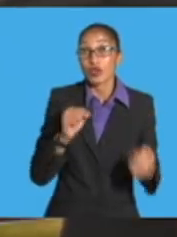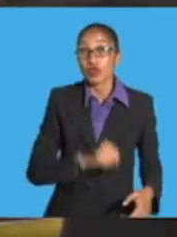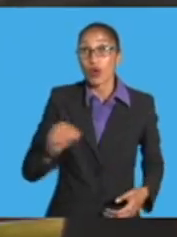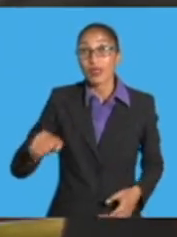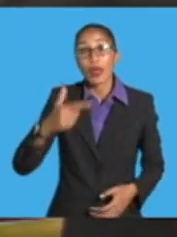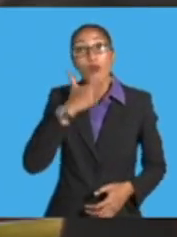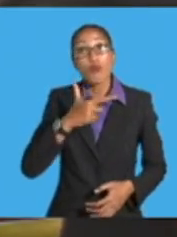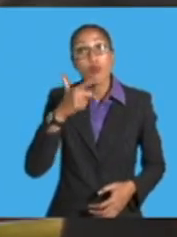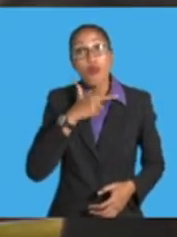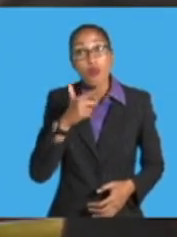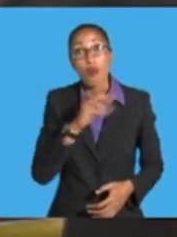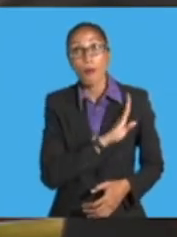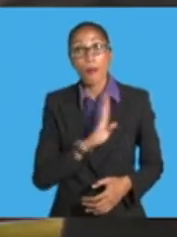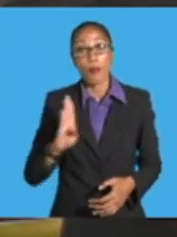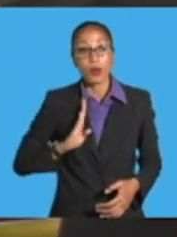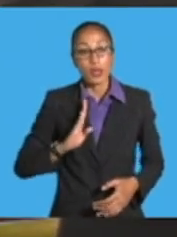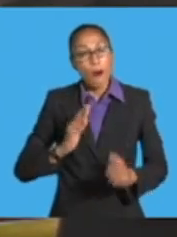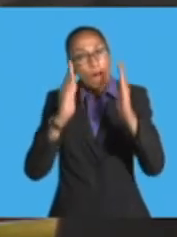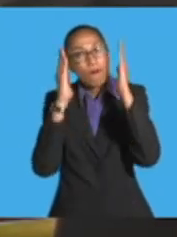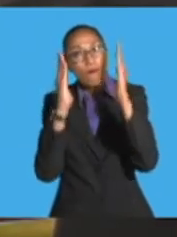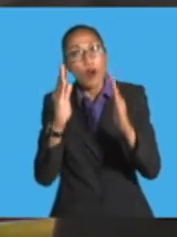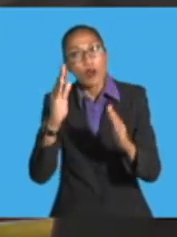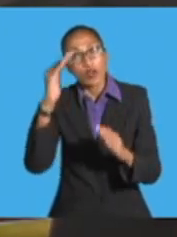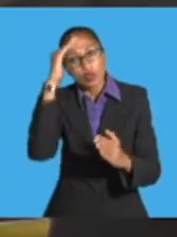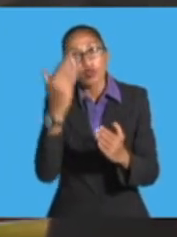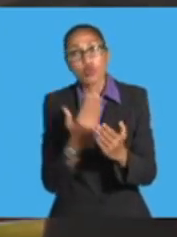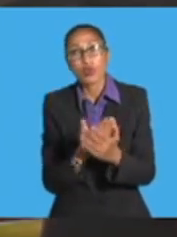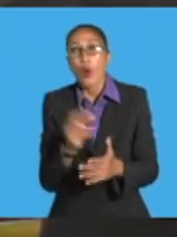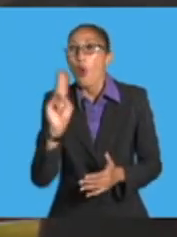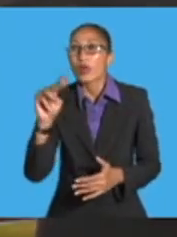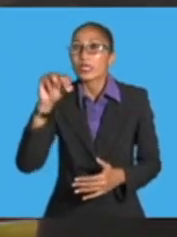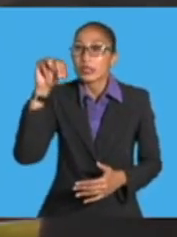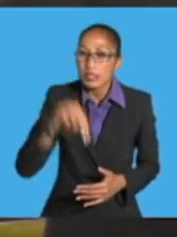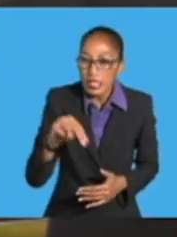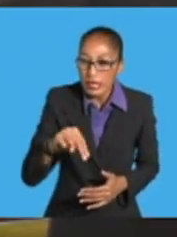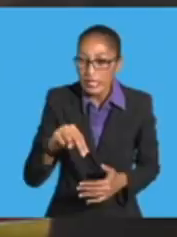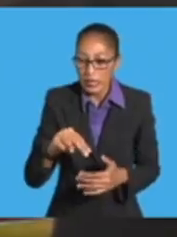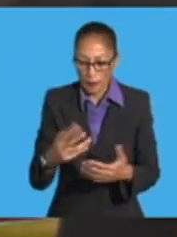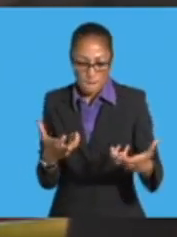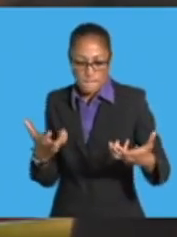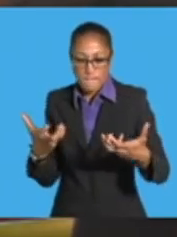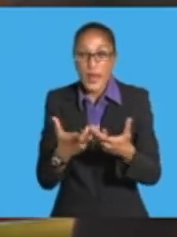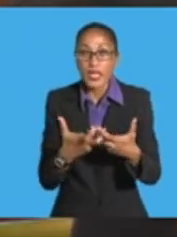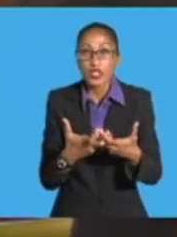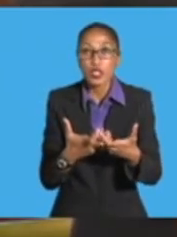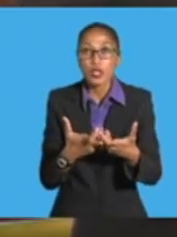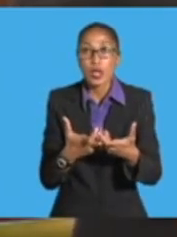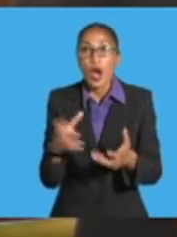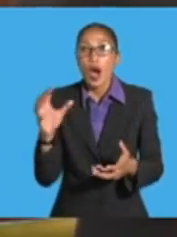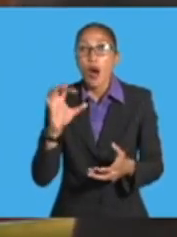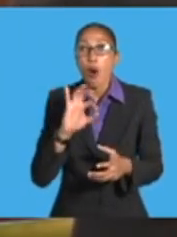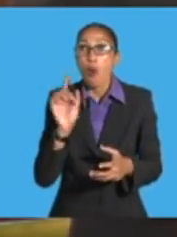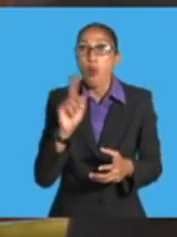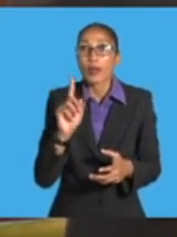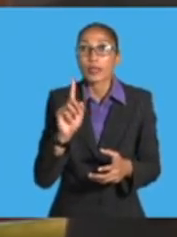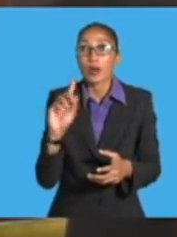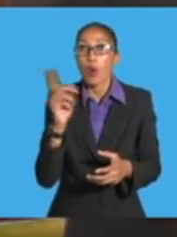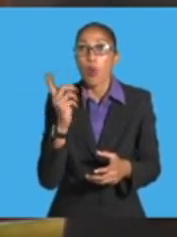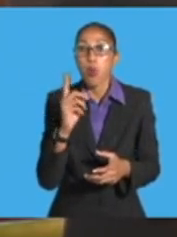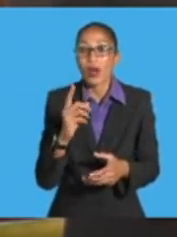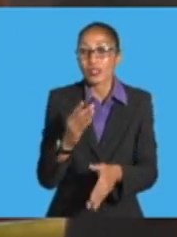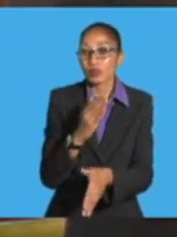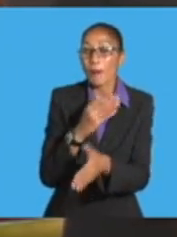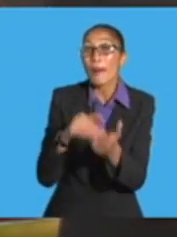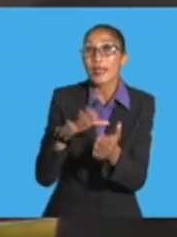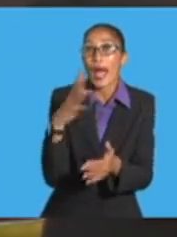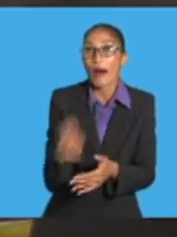changer, as it now looks at students on the basis of need combined with merit and not on their ethnic background. This is